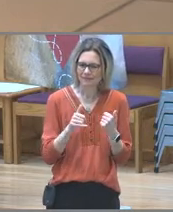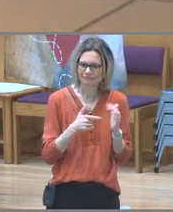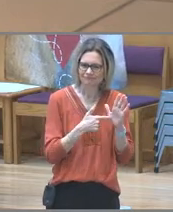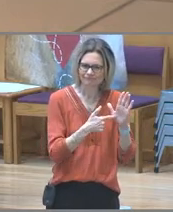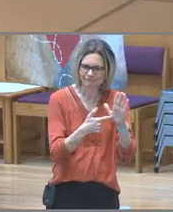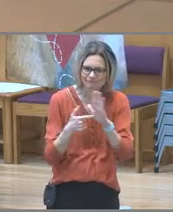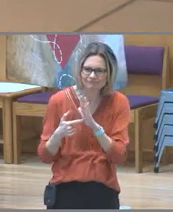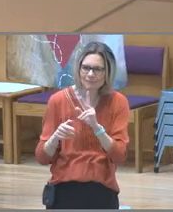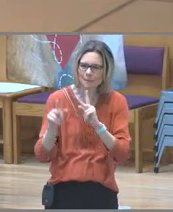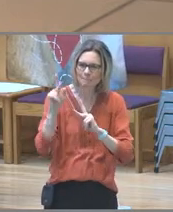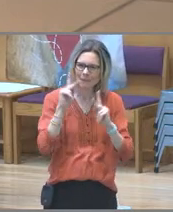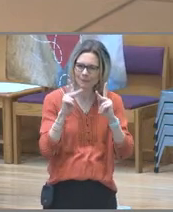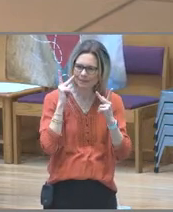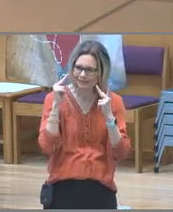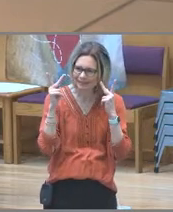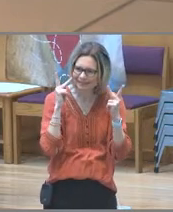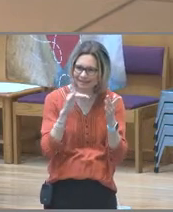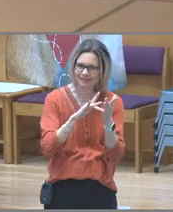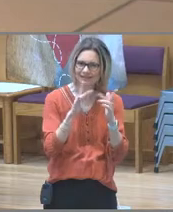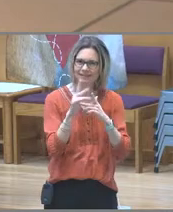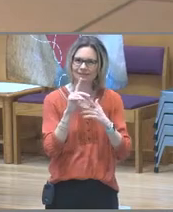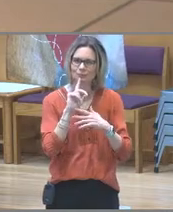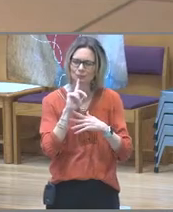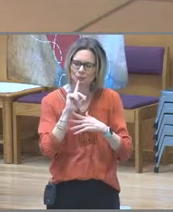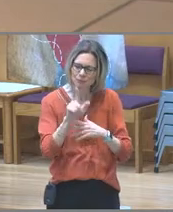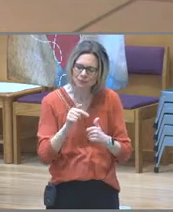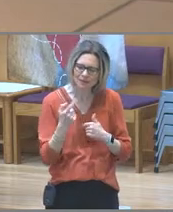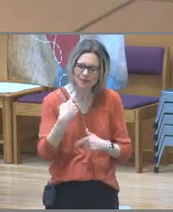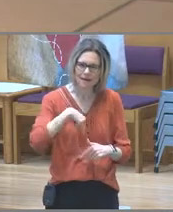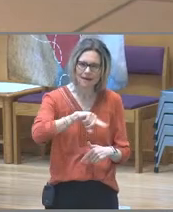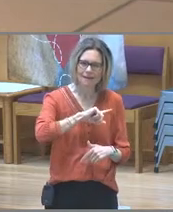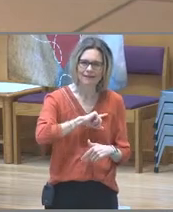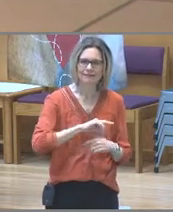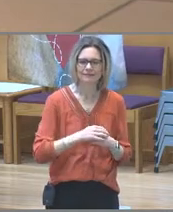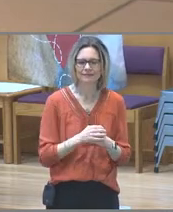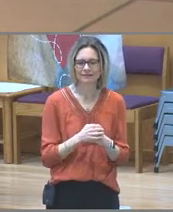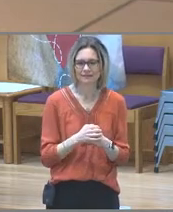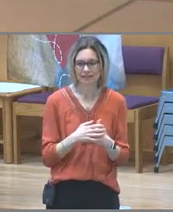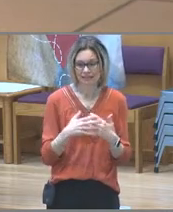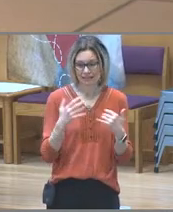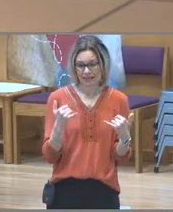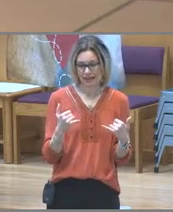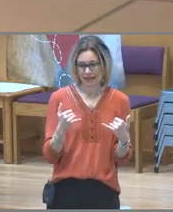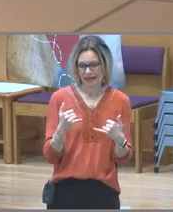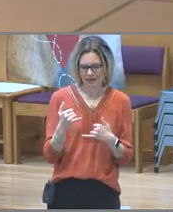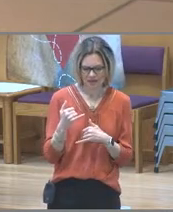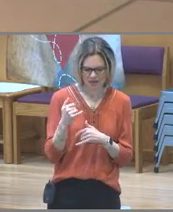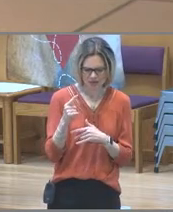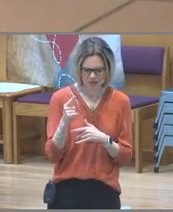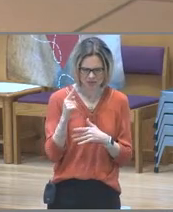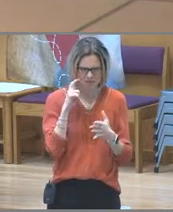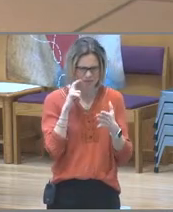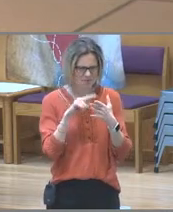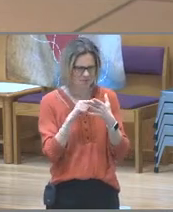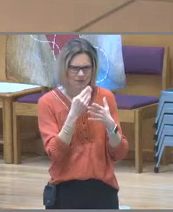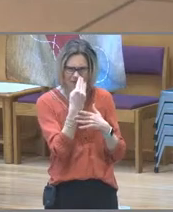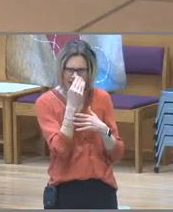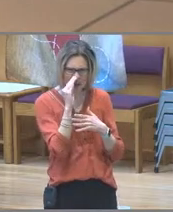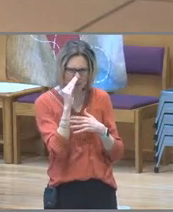can see that Jesus is really with us. So today, you were saying there are not many flowers, but there are